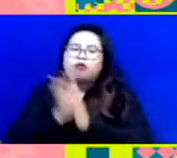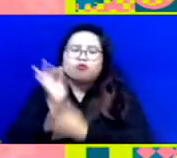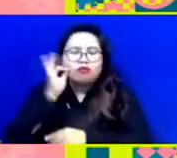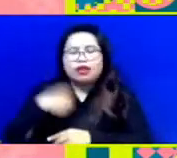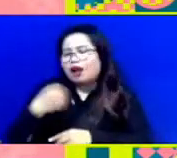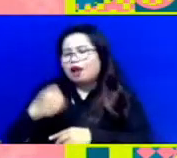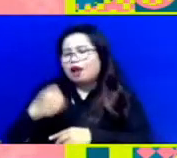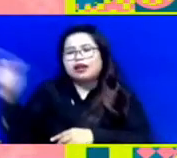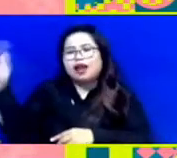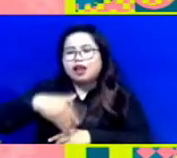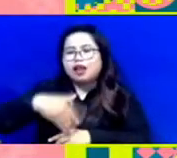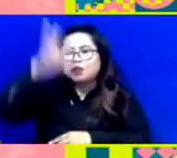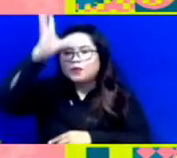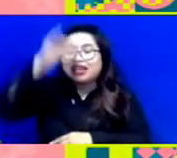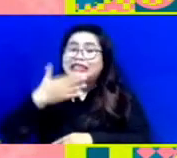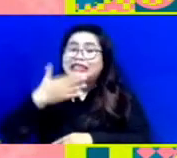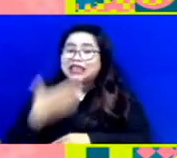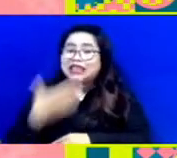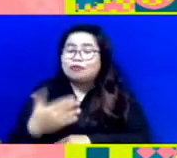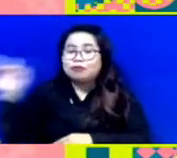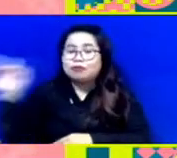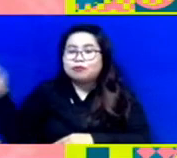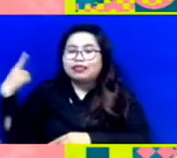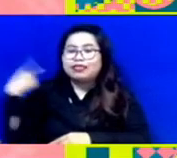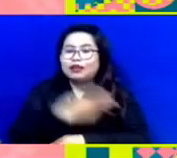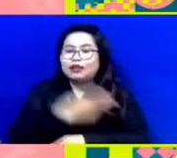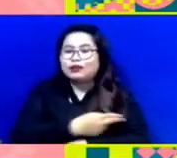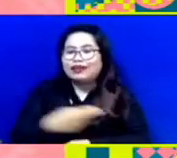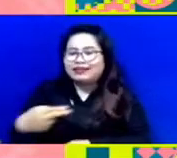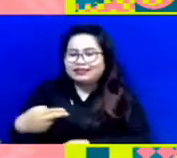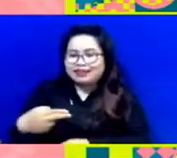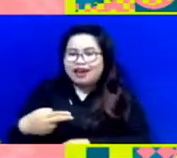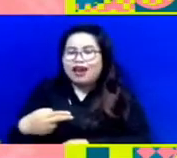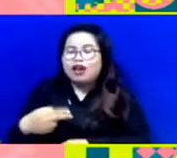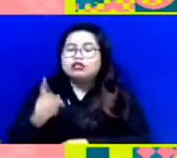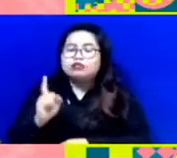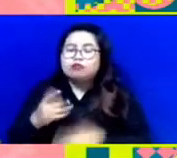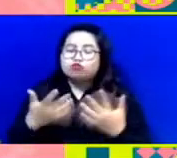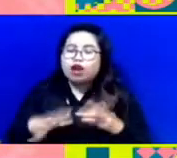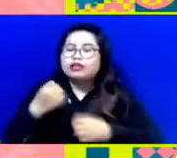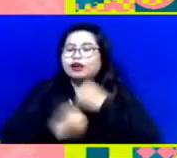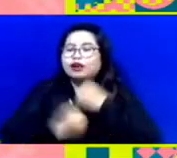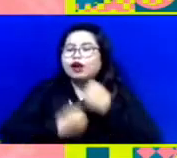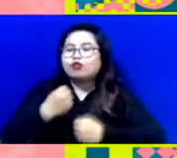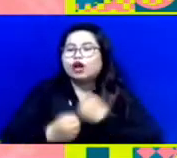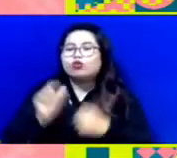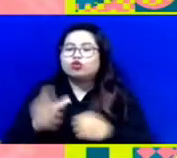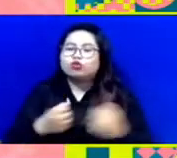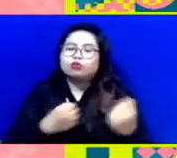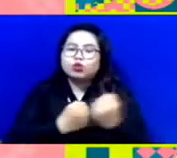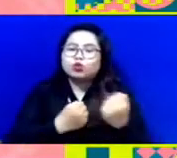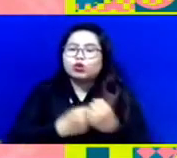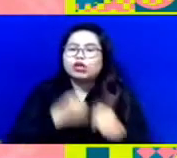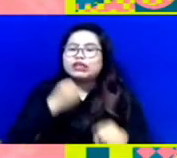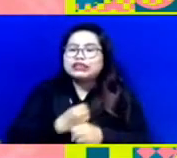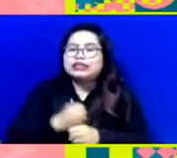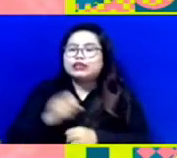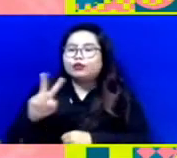Indonesian government on everything they're doing to support the G20, and most importantly also to support the